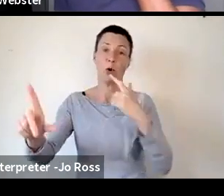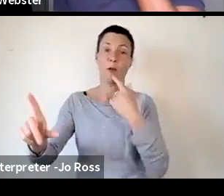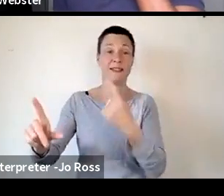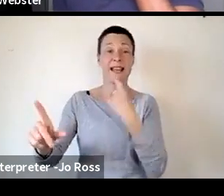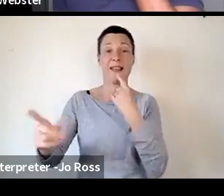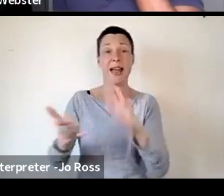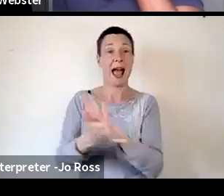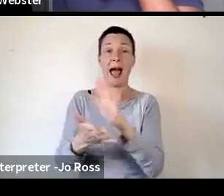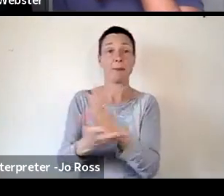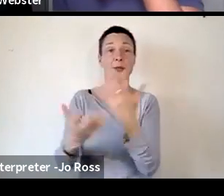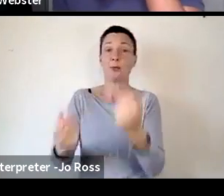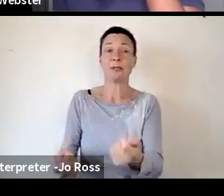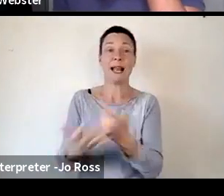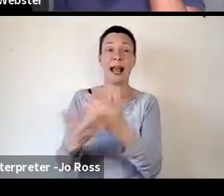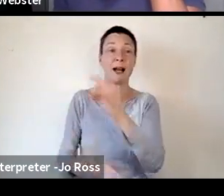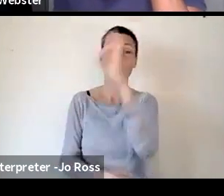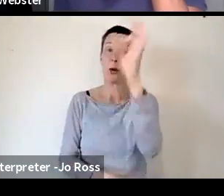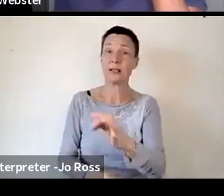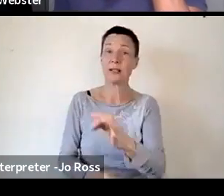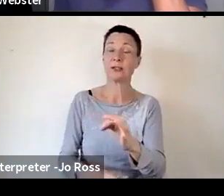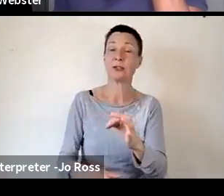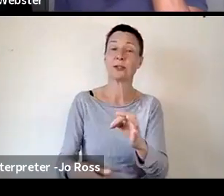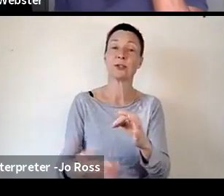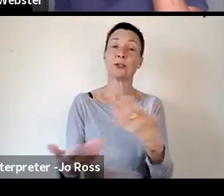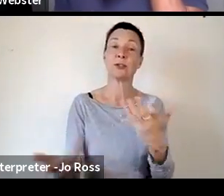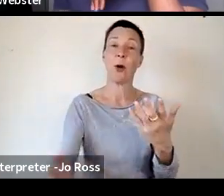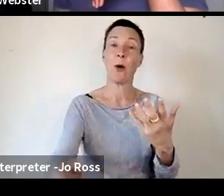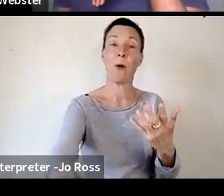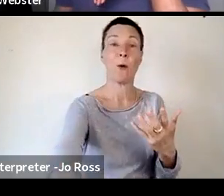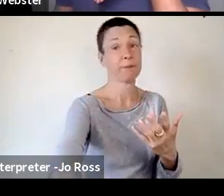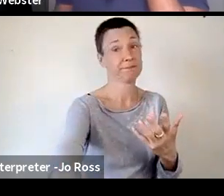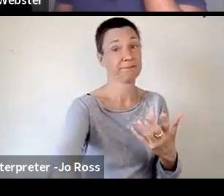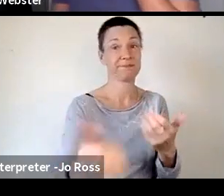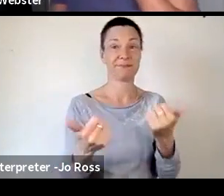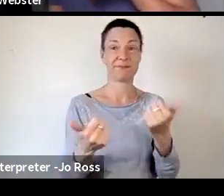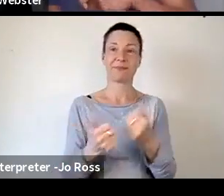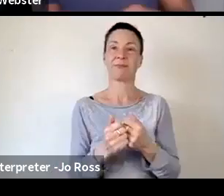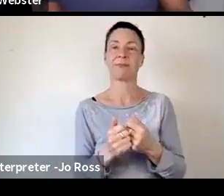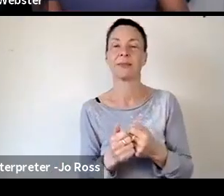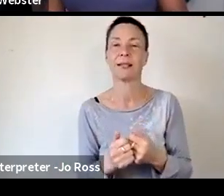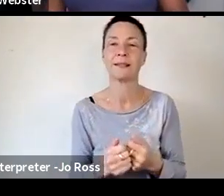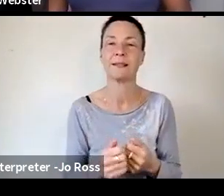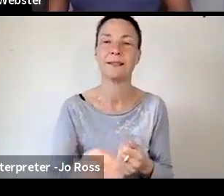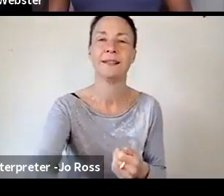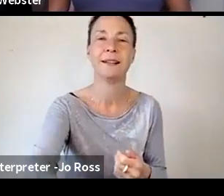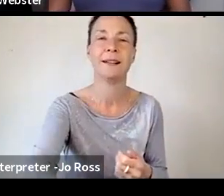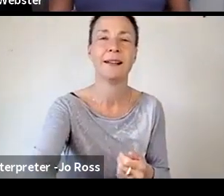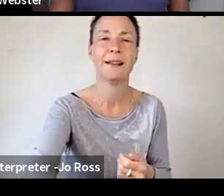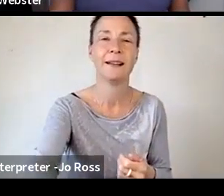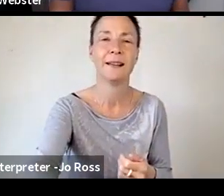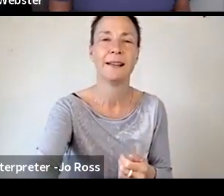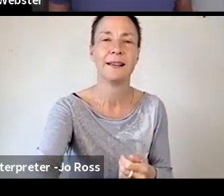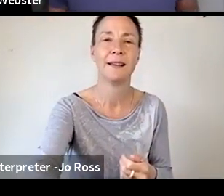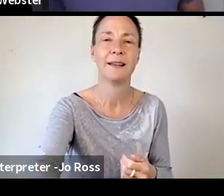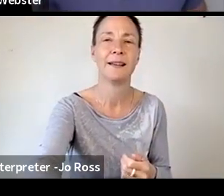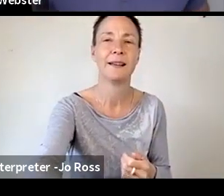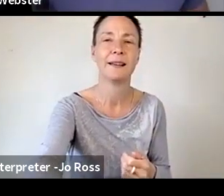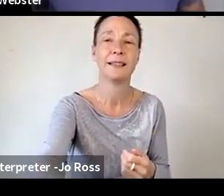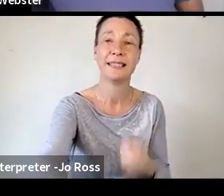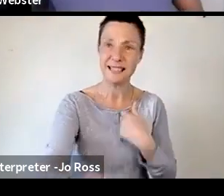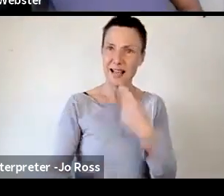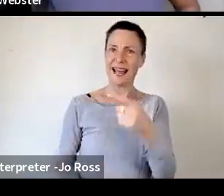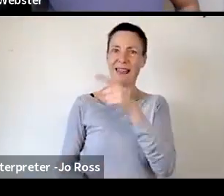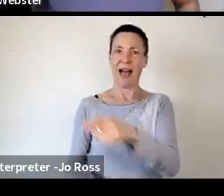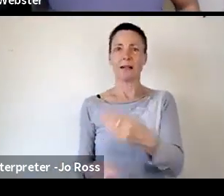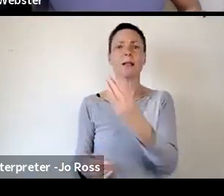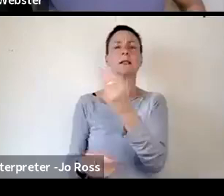any questions, pretty much. So fair game. Did I say that? Well, a couple of you did. I won't say who.